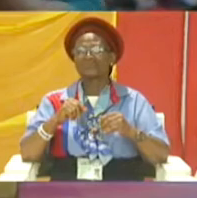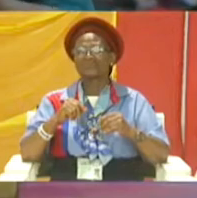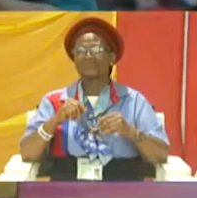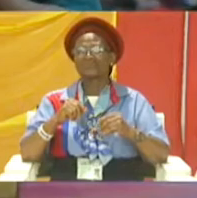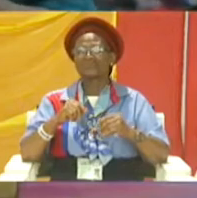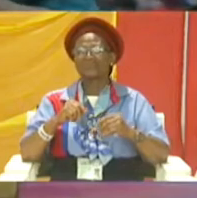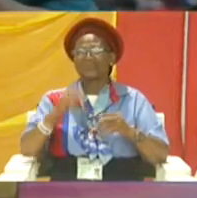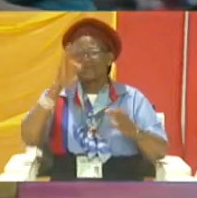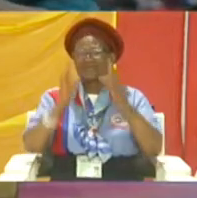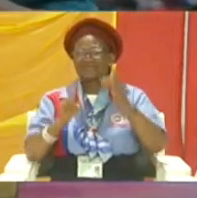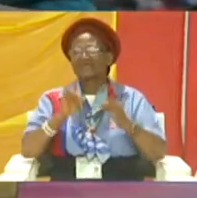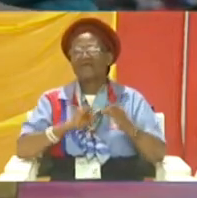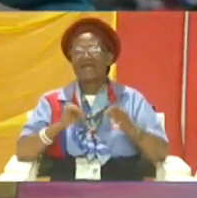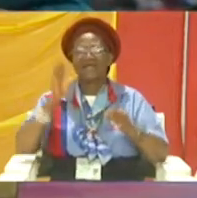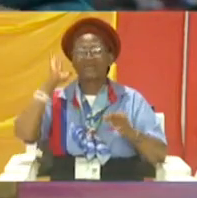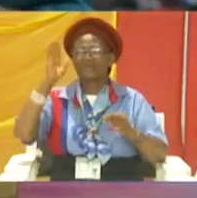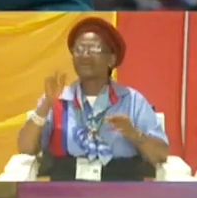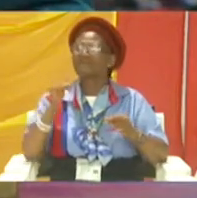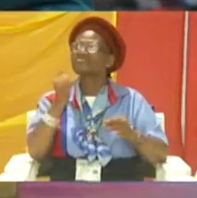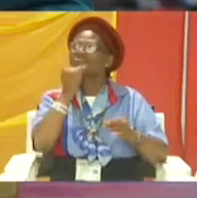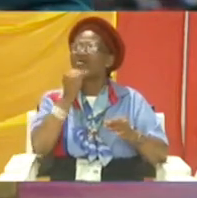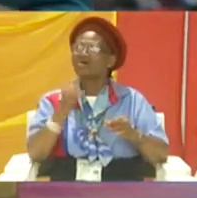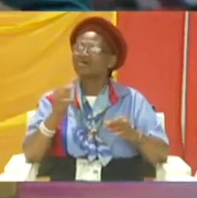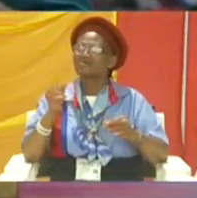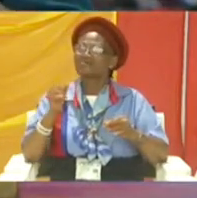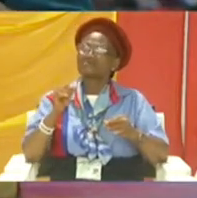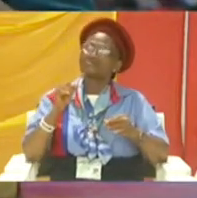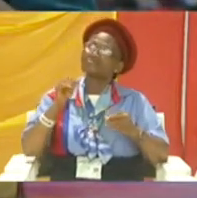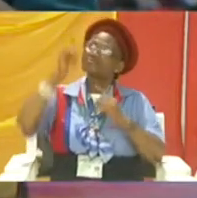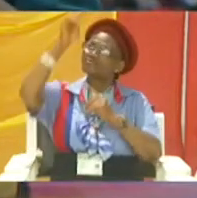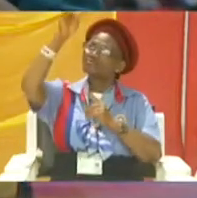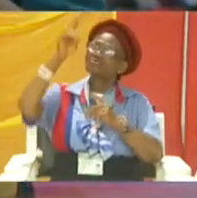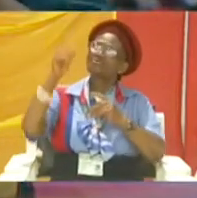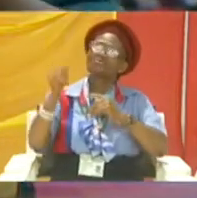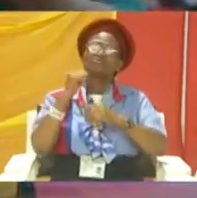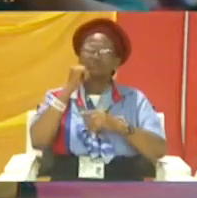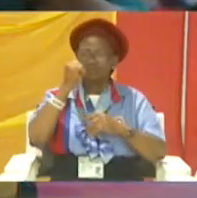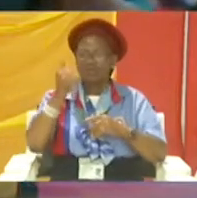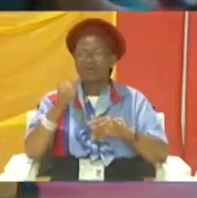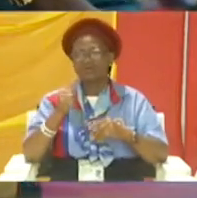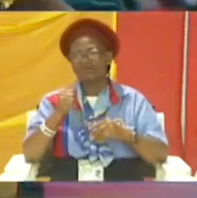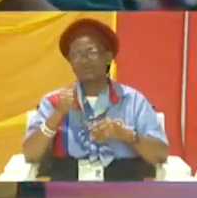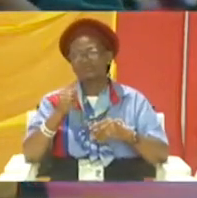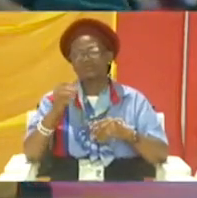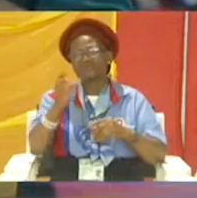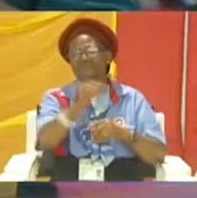If I'm going to offend you tomorrow, take